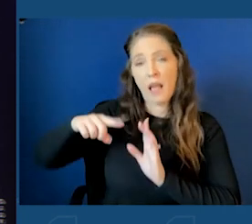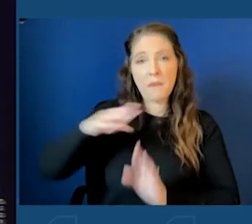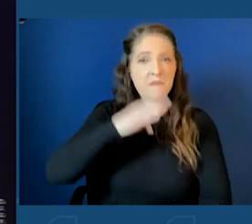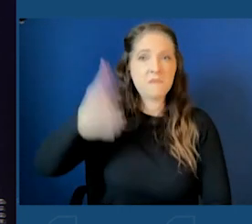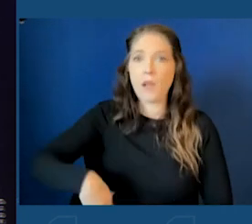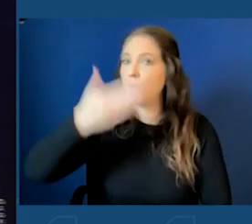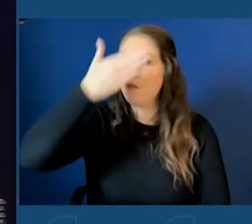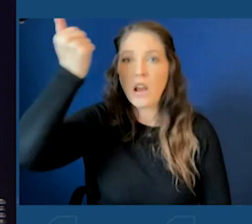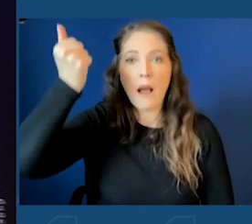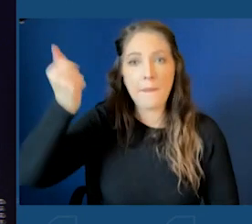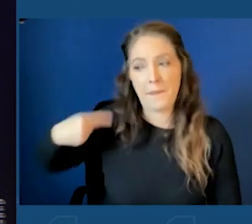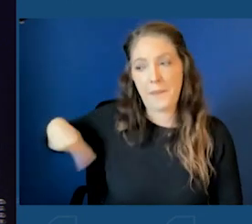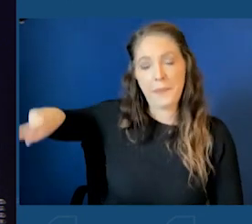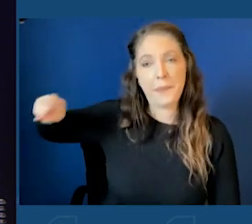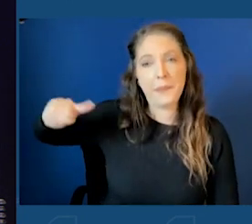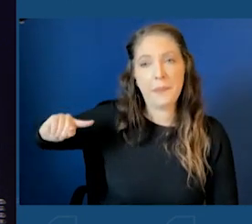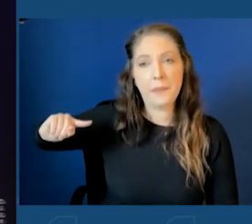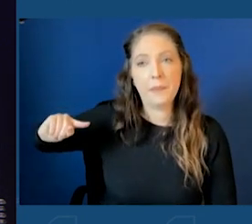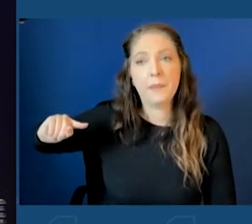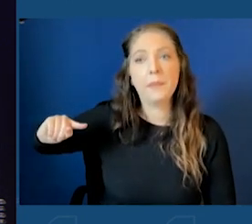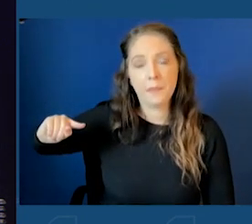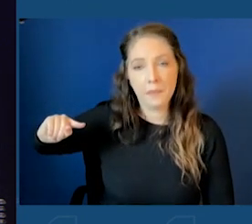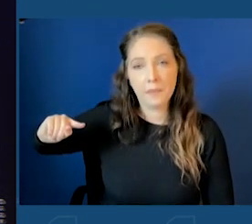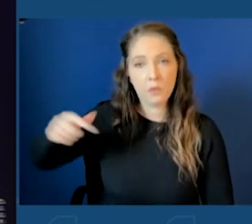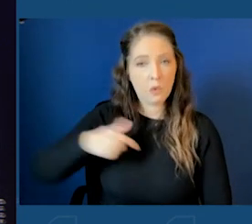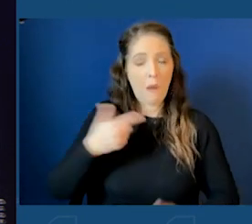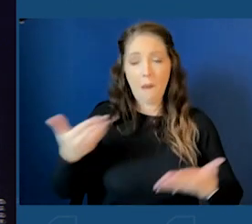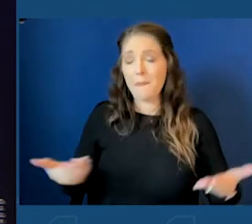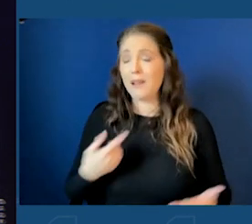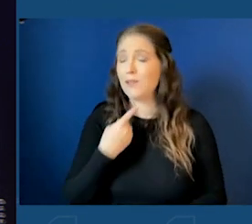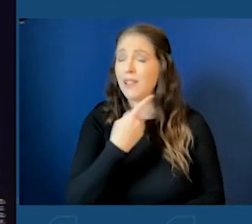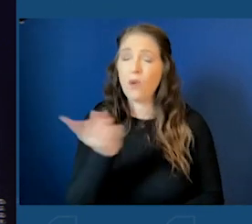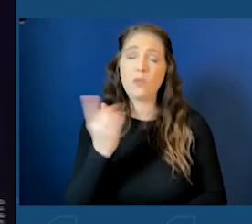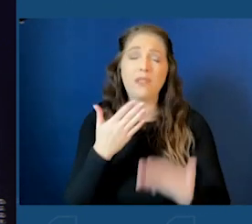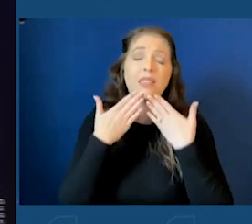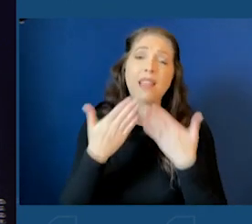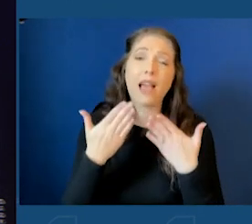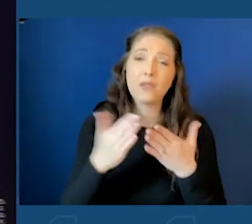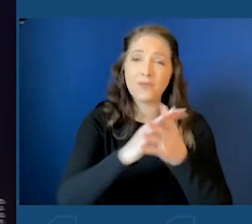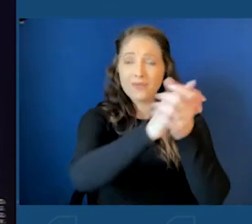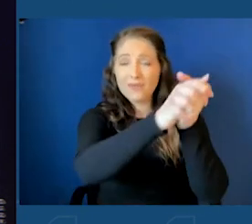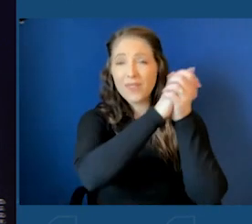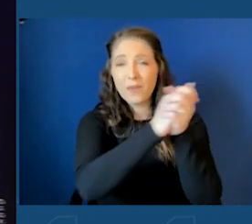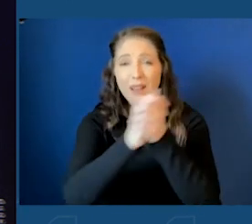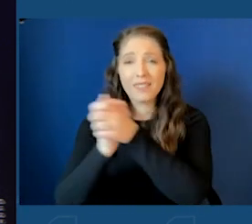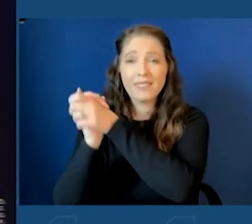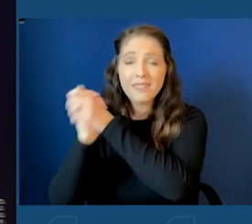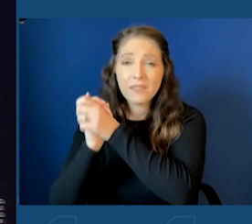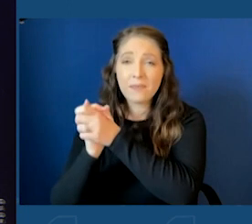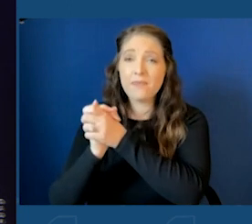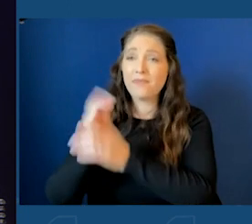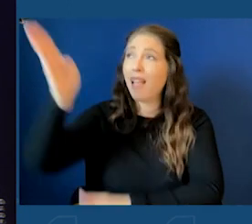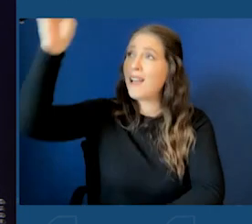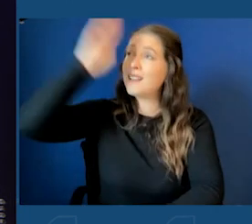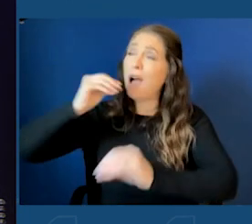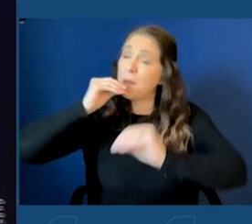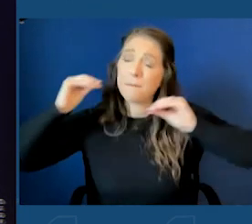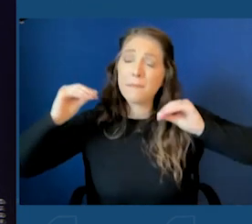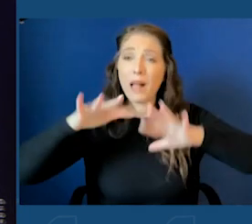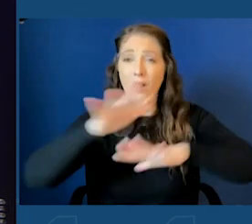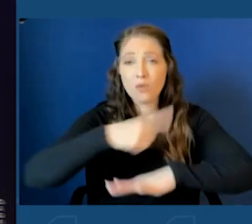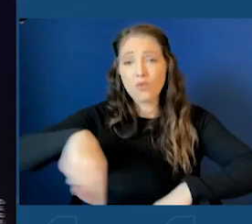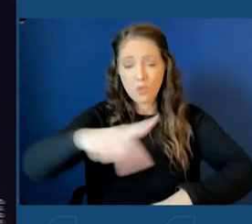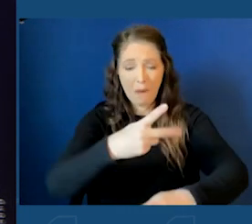either. So I'm just here to say thank you, congratulations. May God bless every one of you and keep you